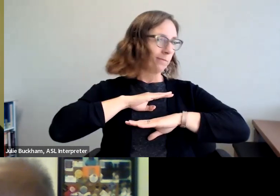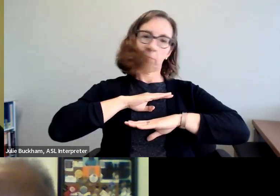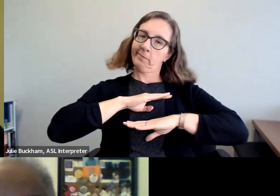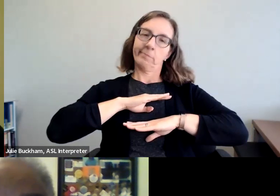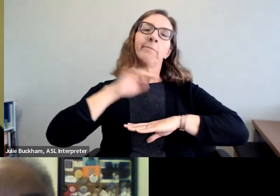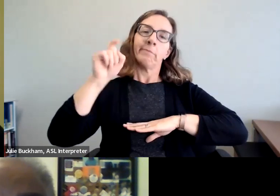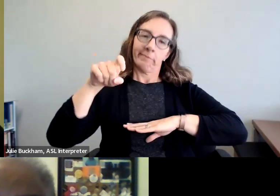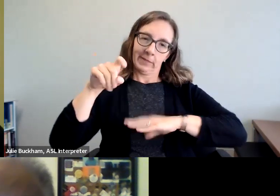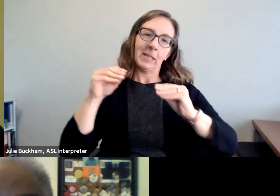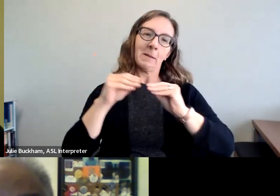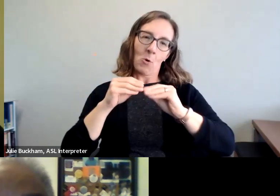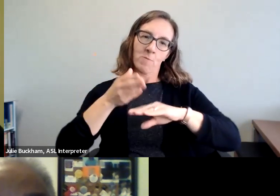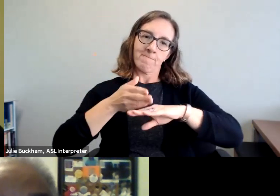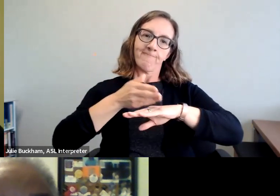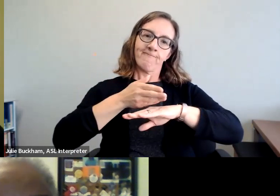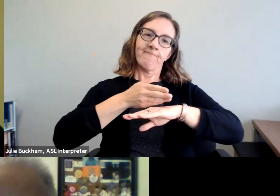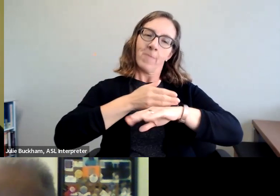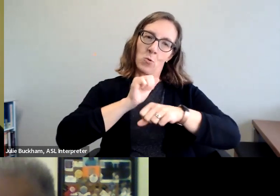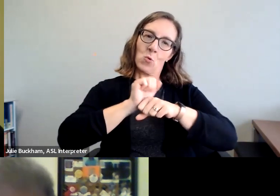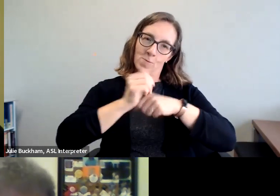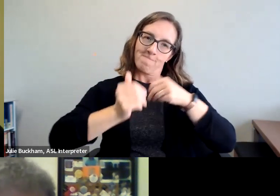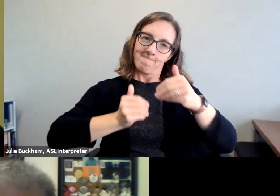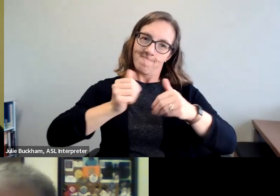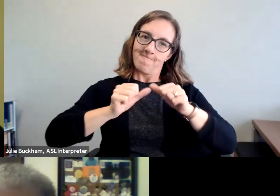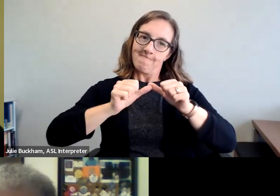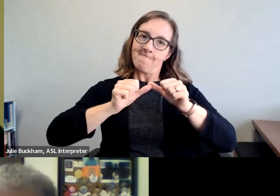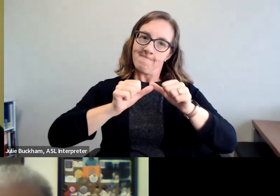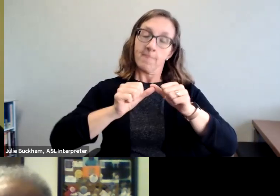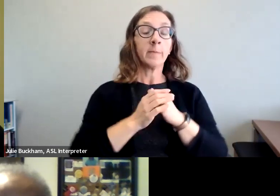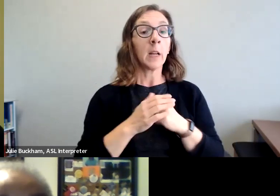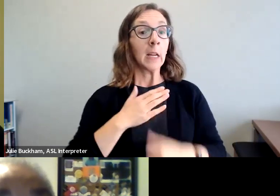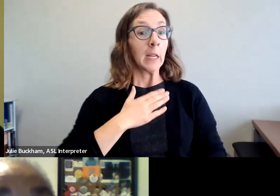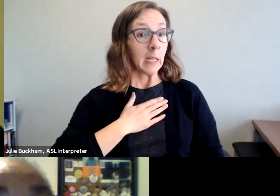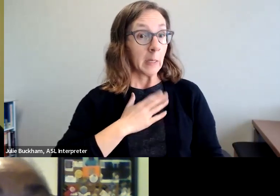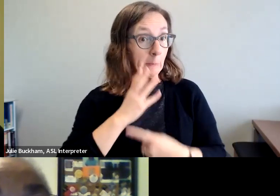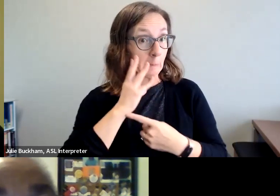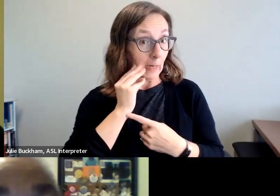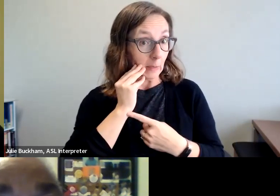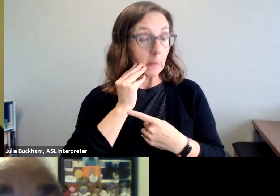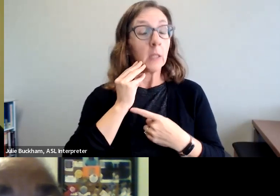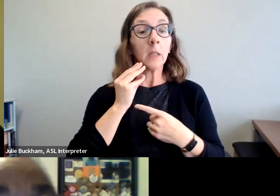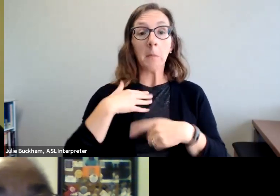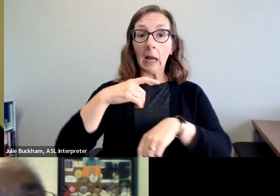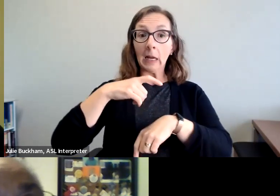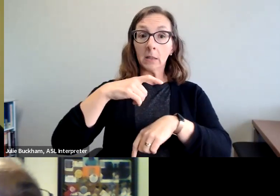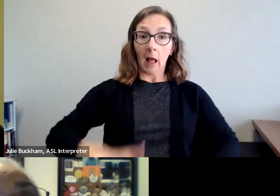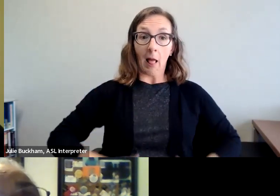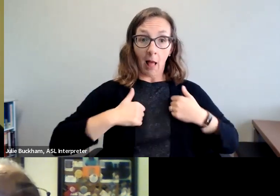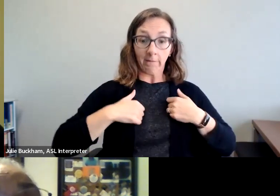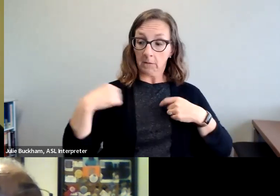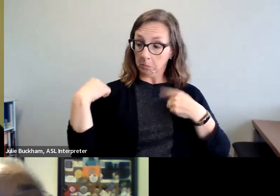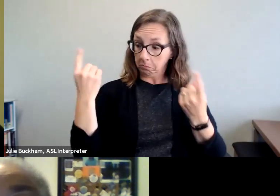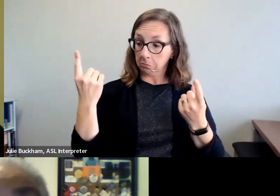We also have, you know, during my time, the ADA was passed.